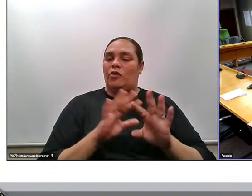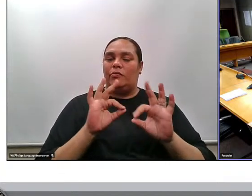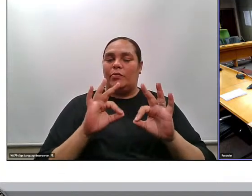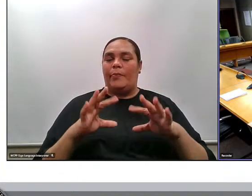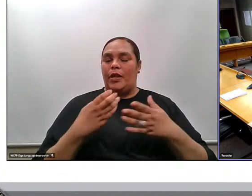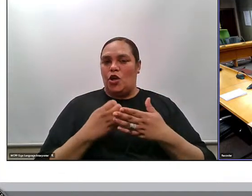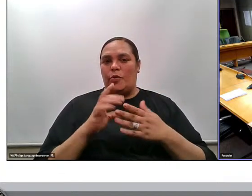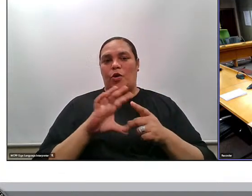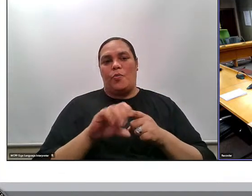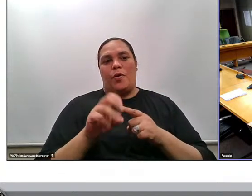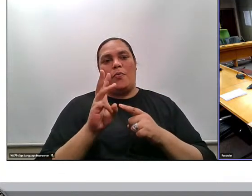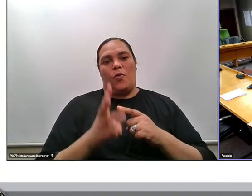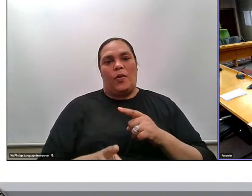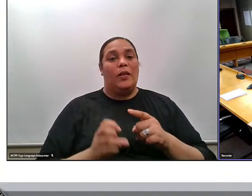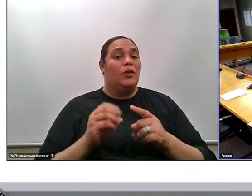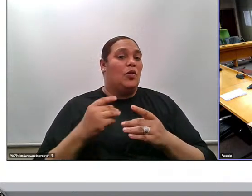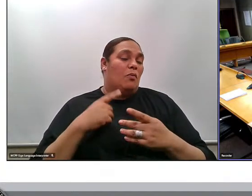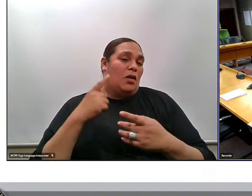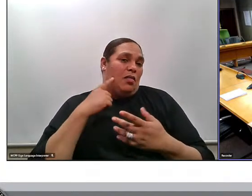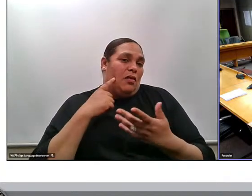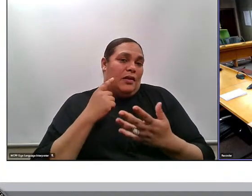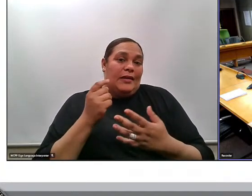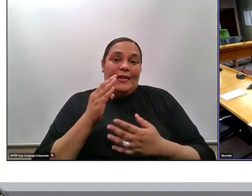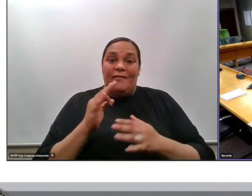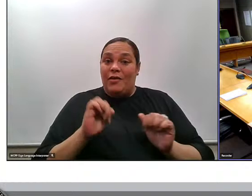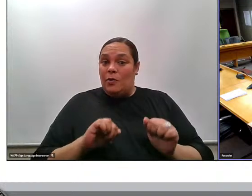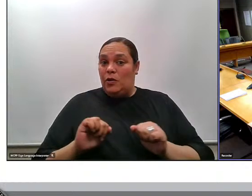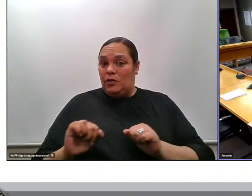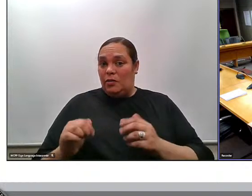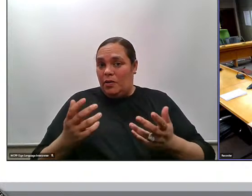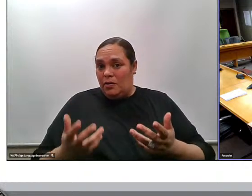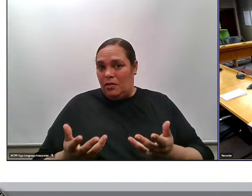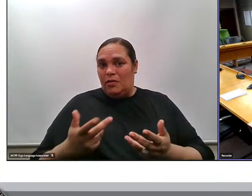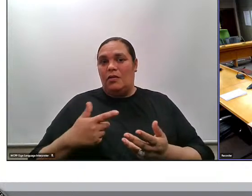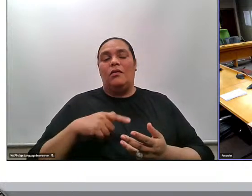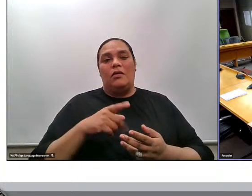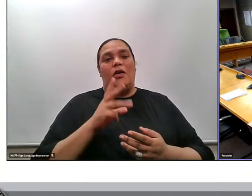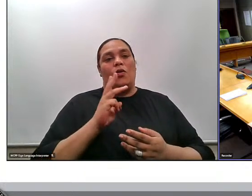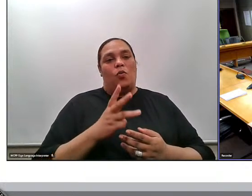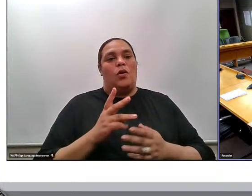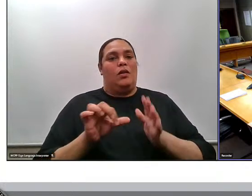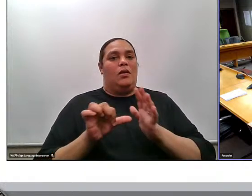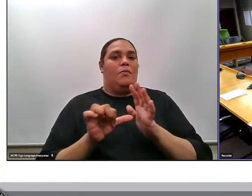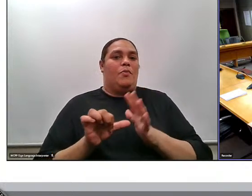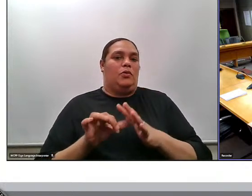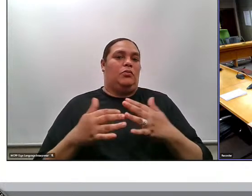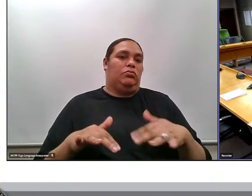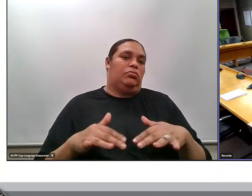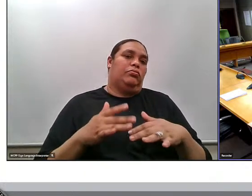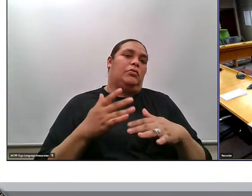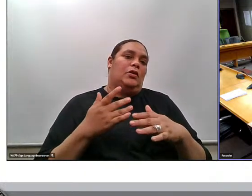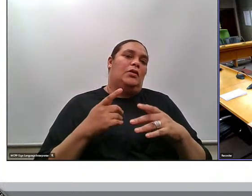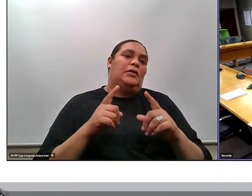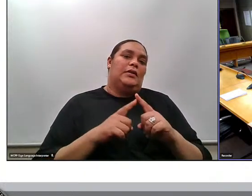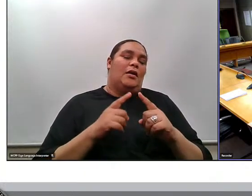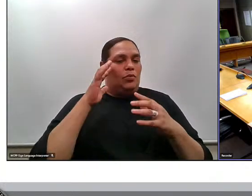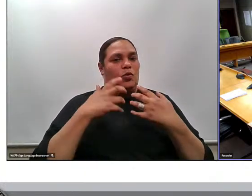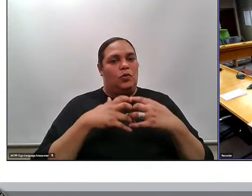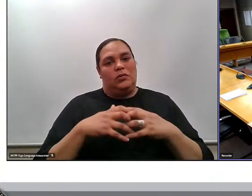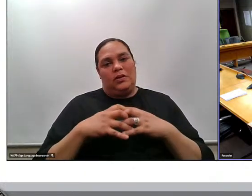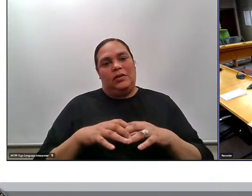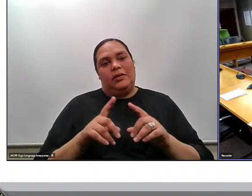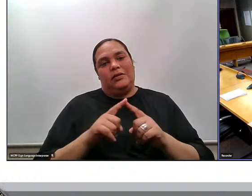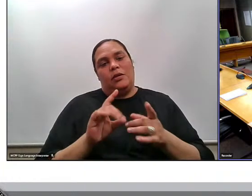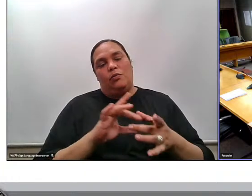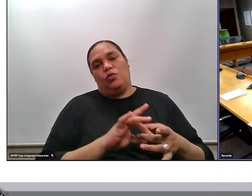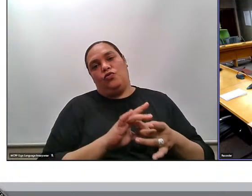them. So I think if possible, it would be important to even consider a